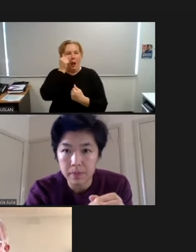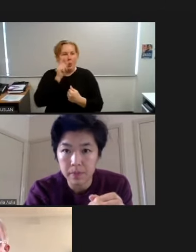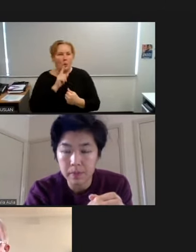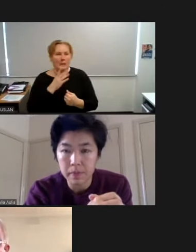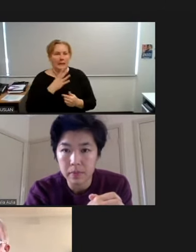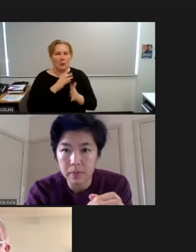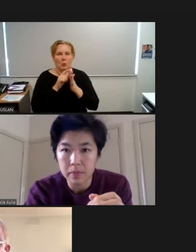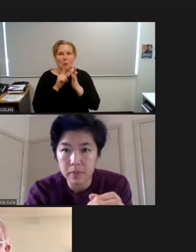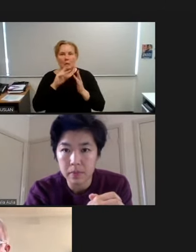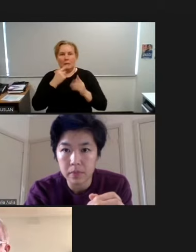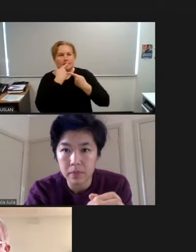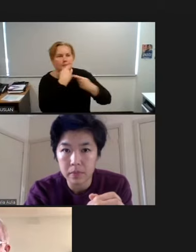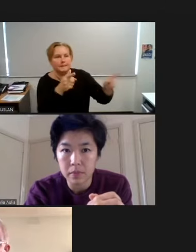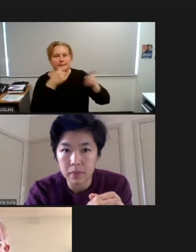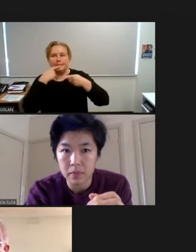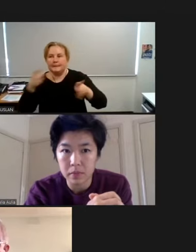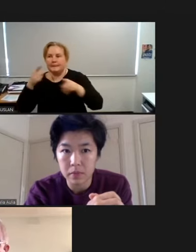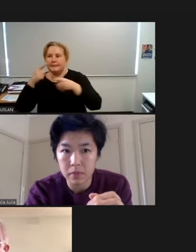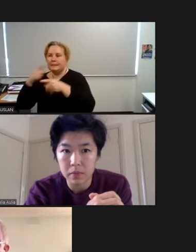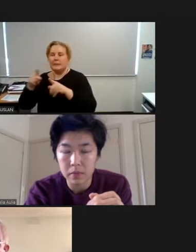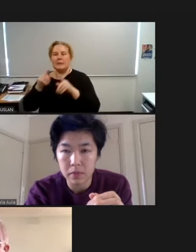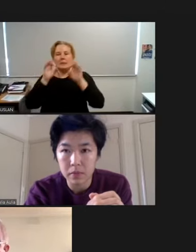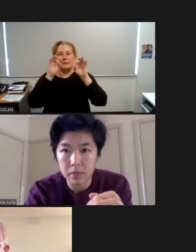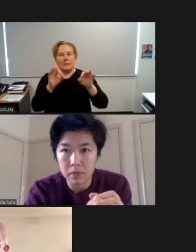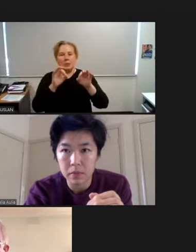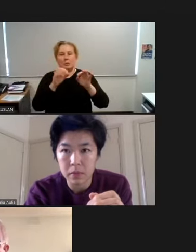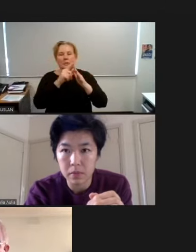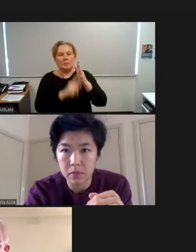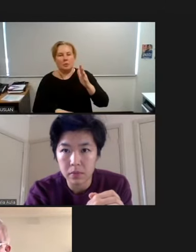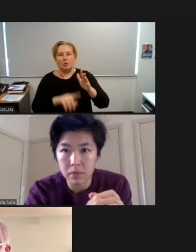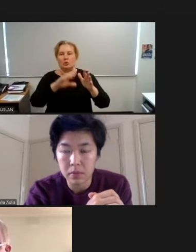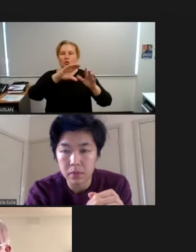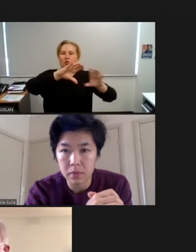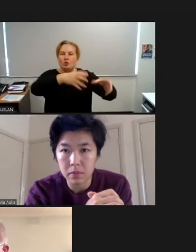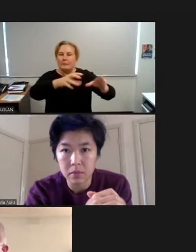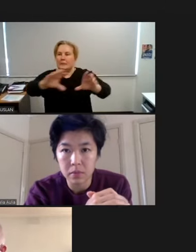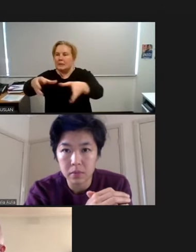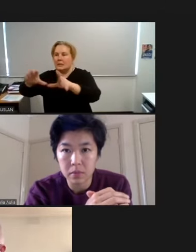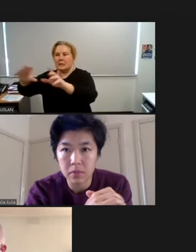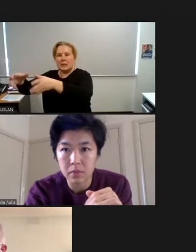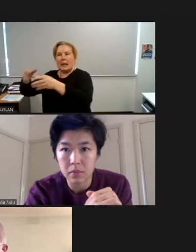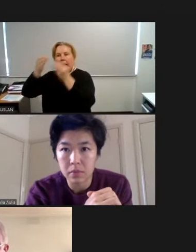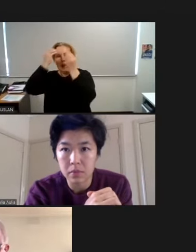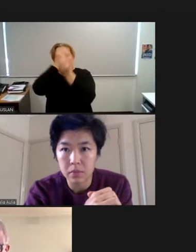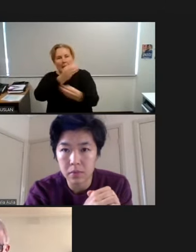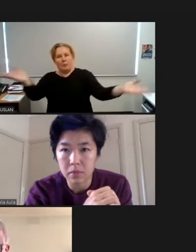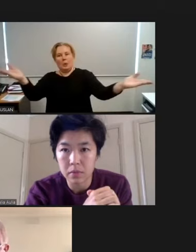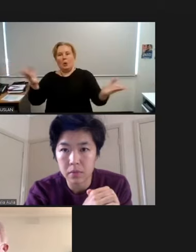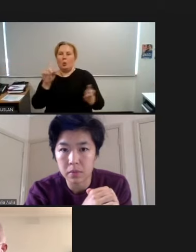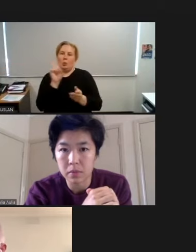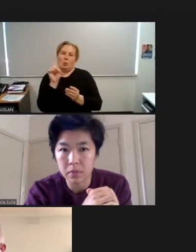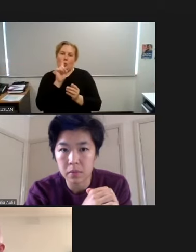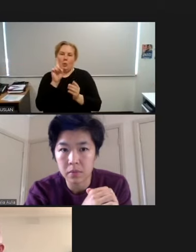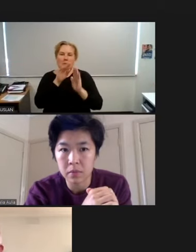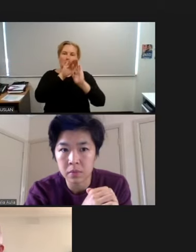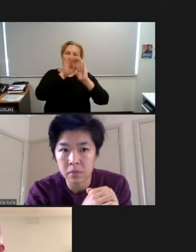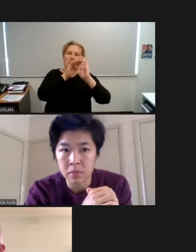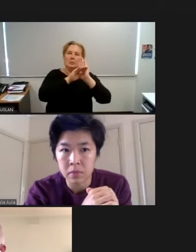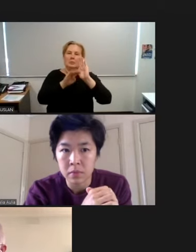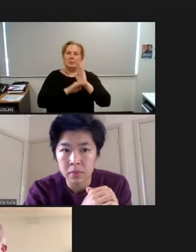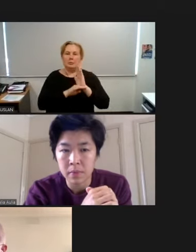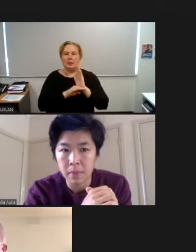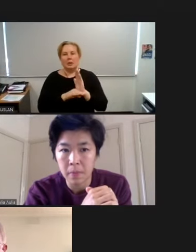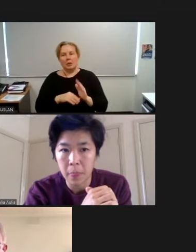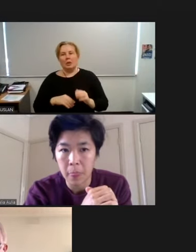happy to talk to anyone, so please feel free to reach out with us. But most of our usual comms